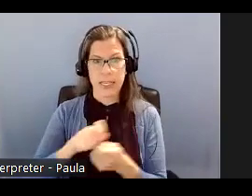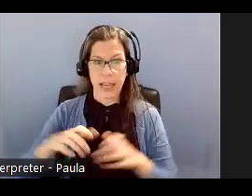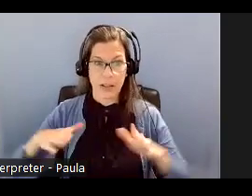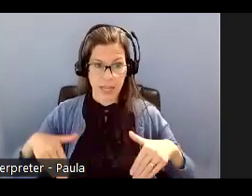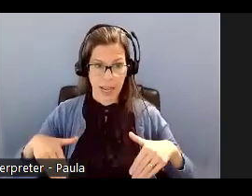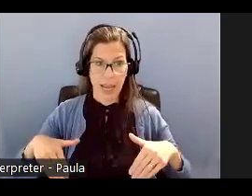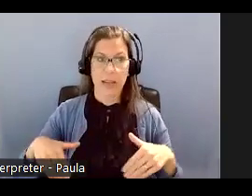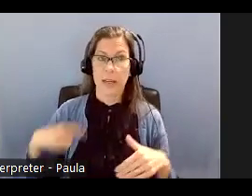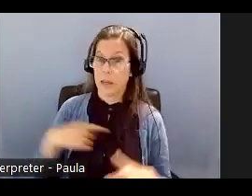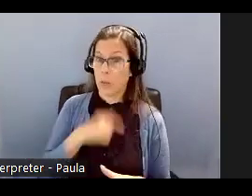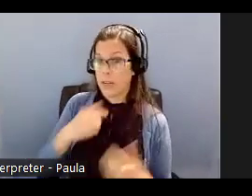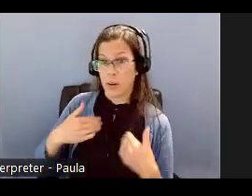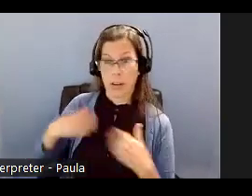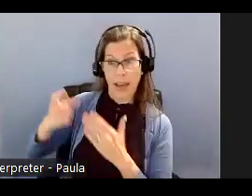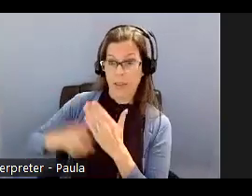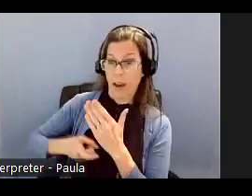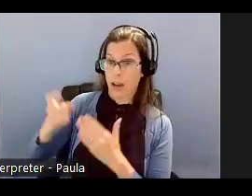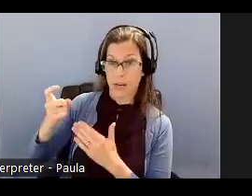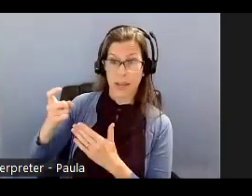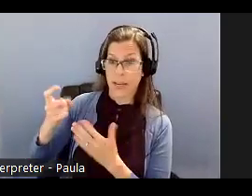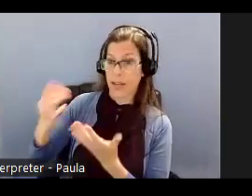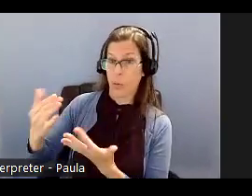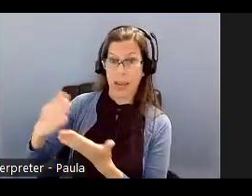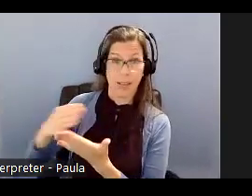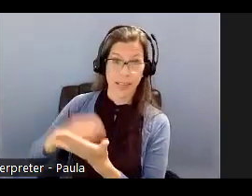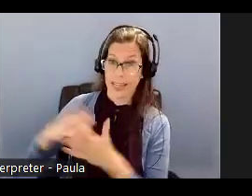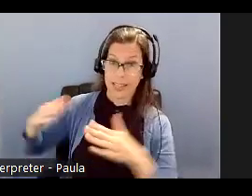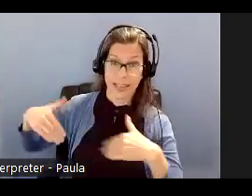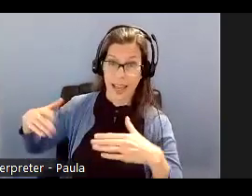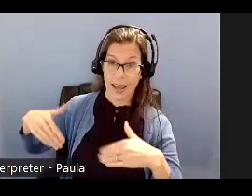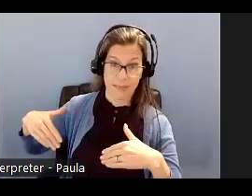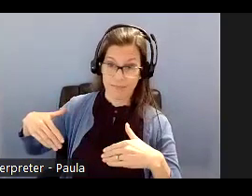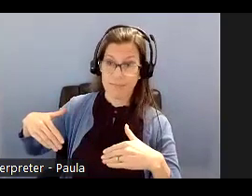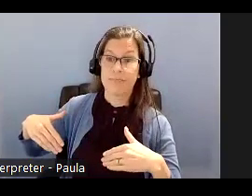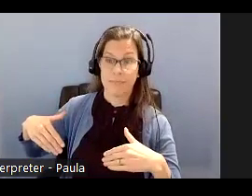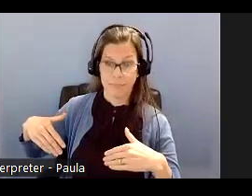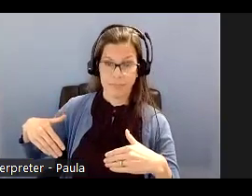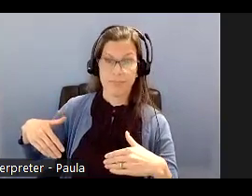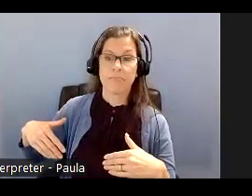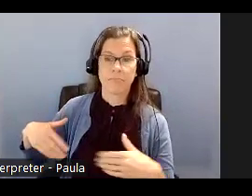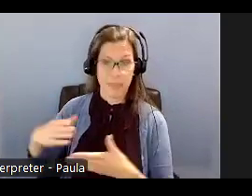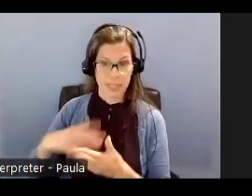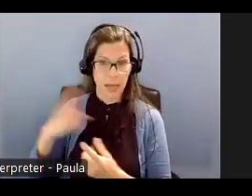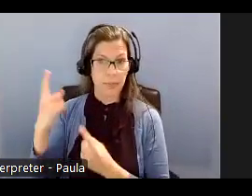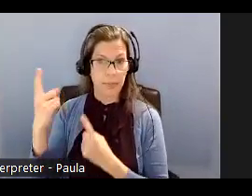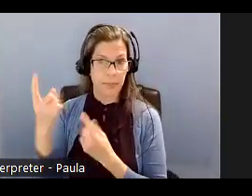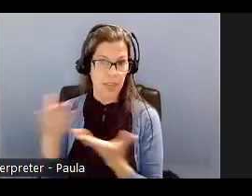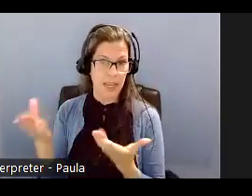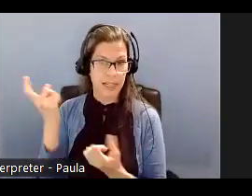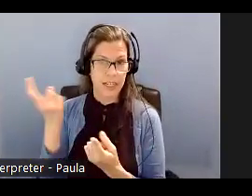note we don't have an automated IT wait list solution for this. And so there are some things that we need to consider